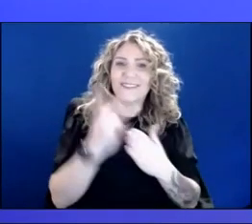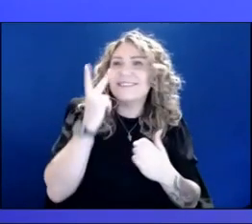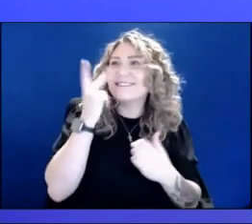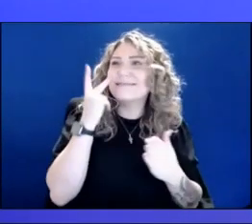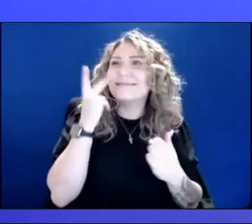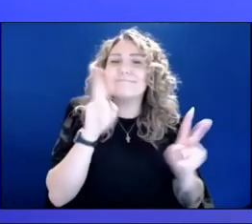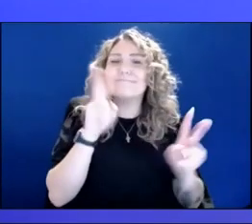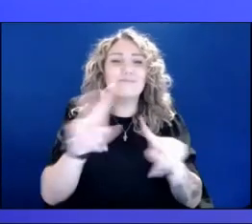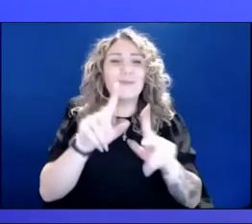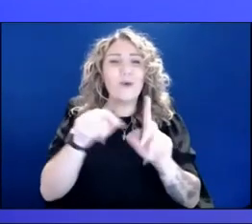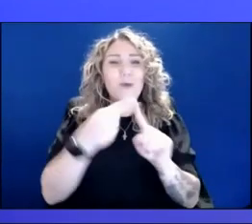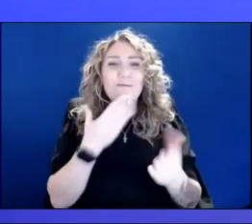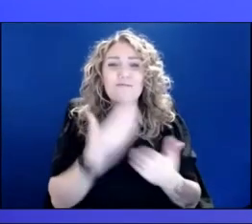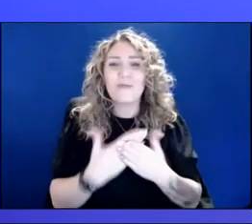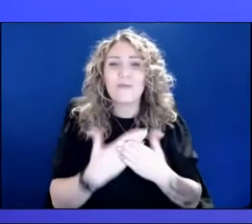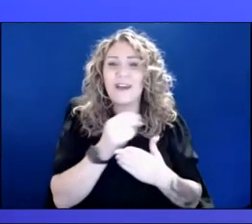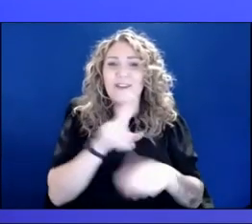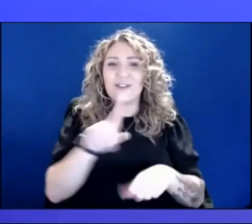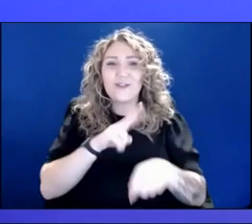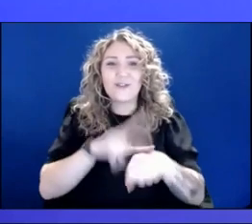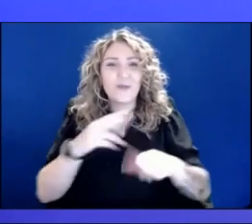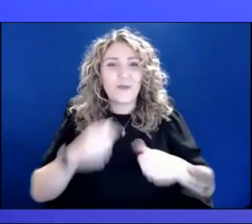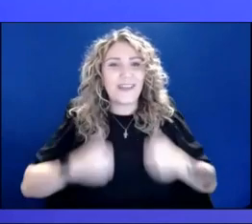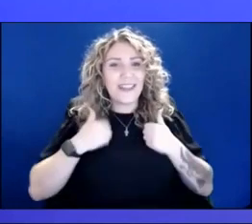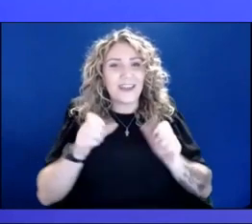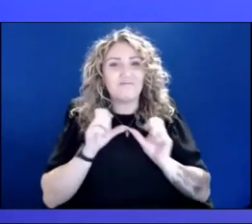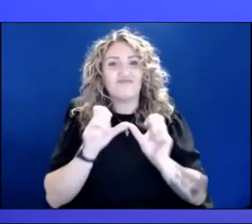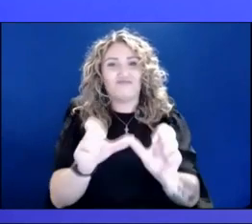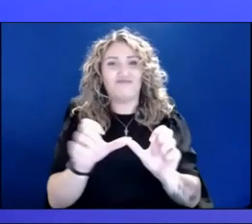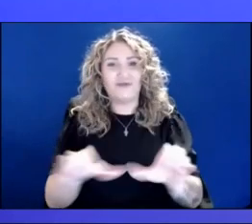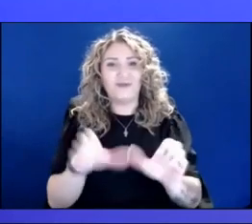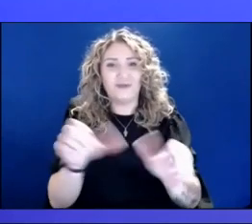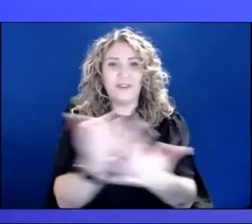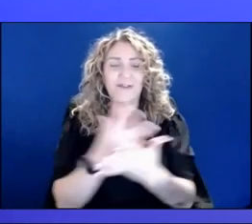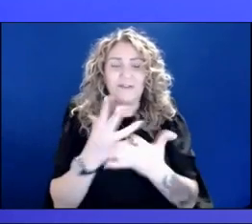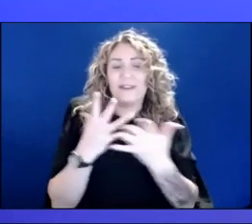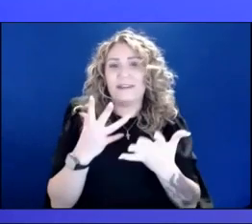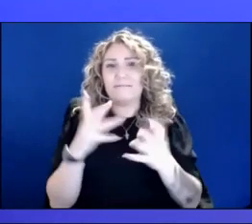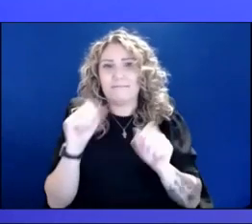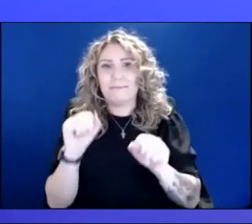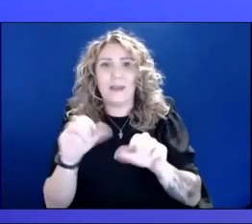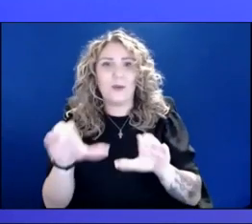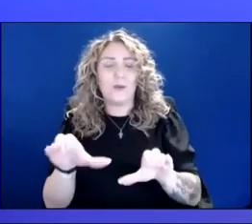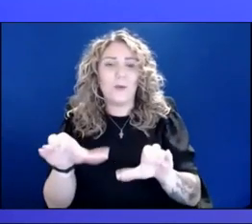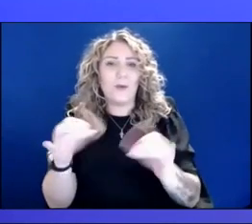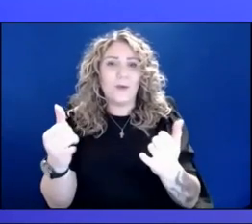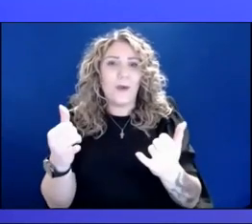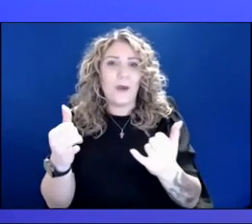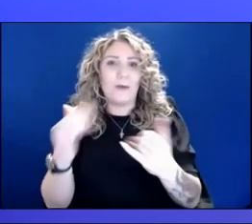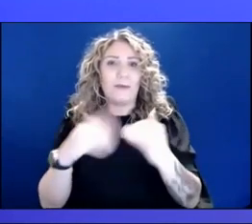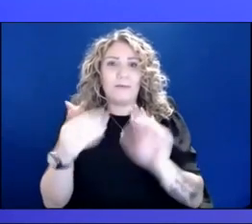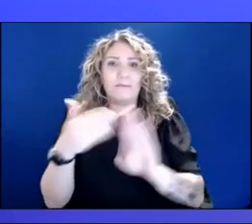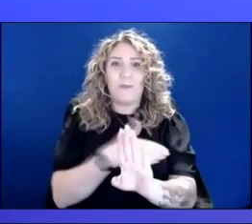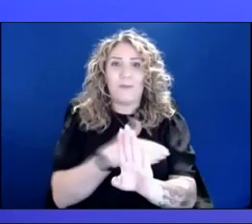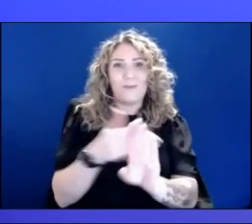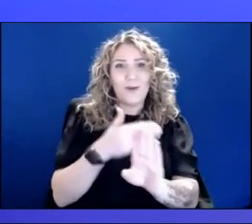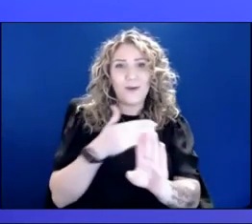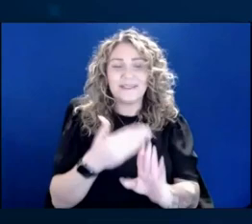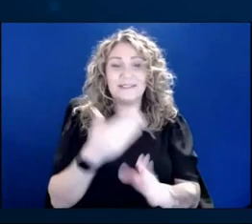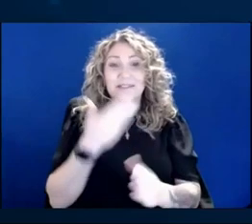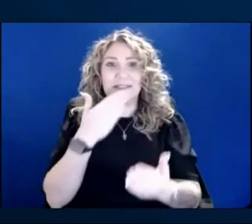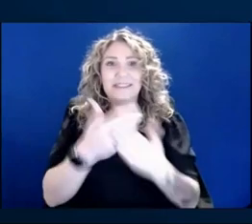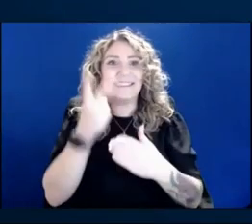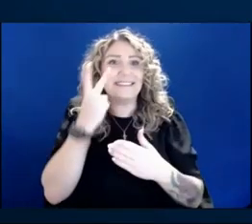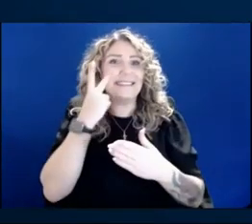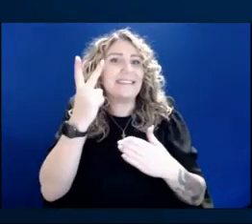and continue to do things that they wouldn't have been able to do before. So it's good to see happy endings. Yes. Yes, we